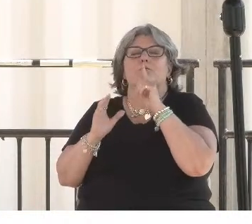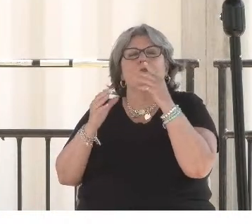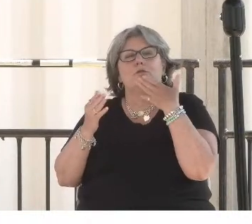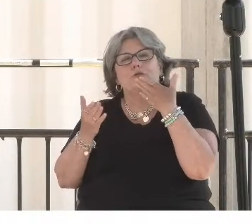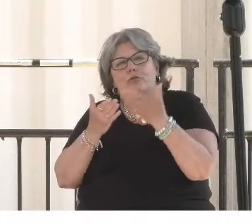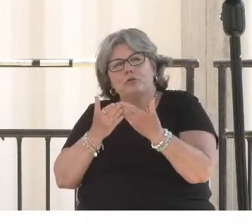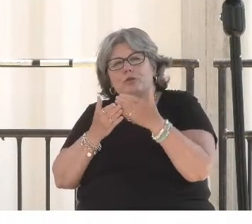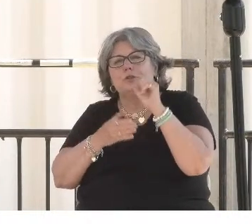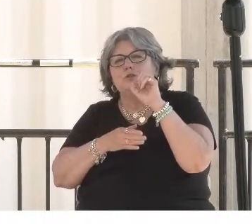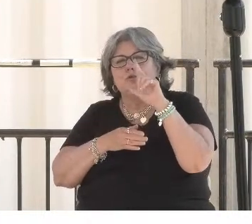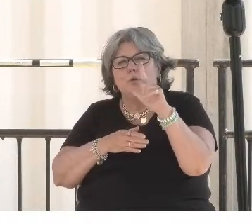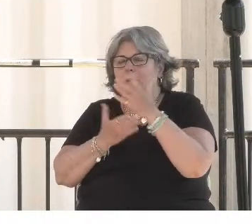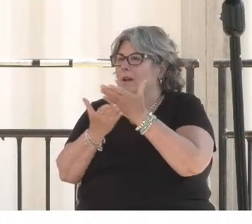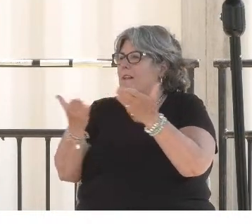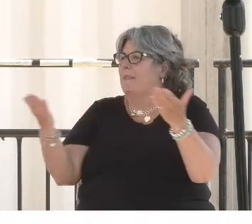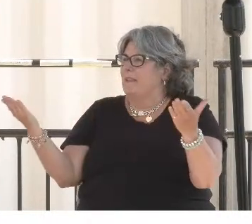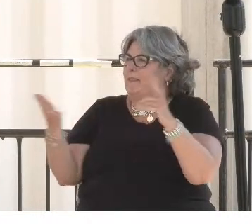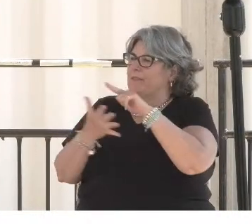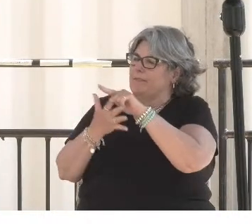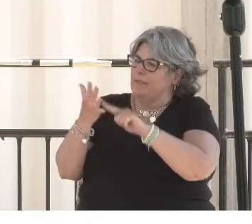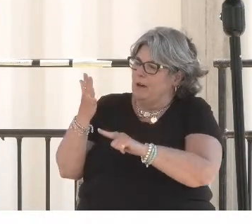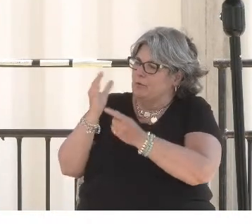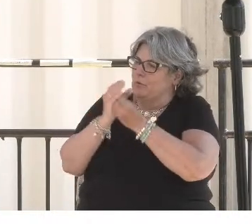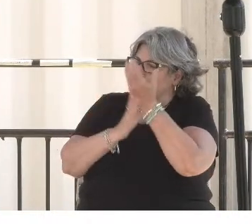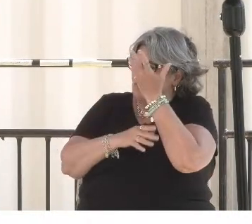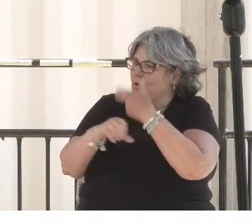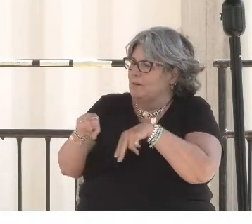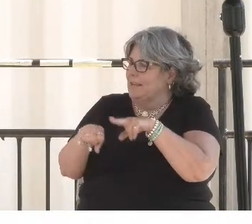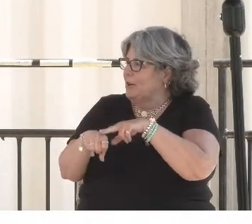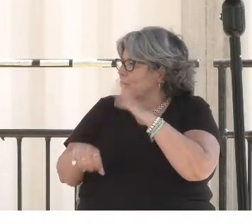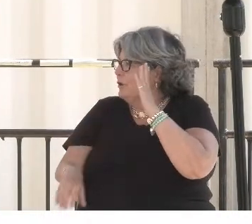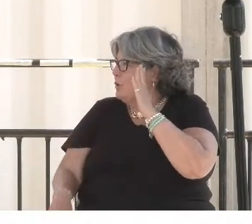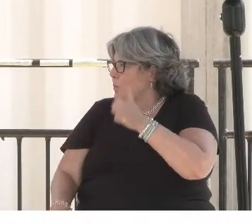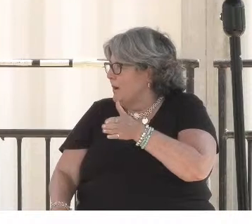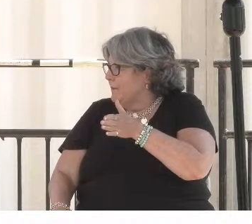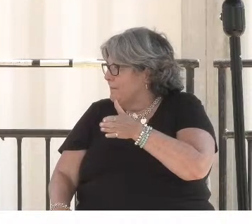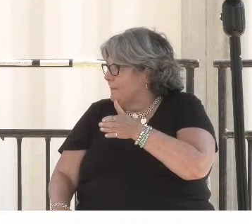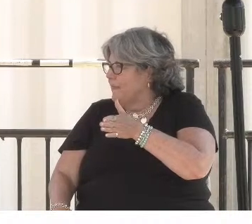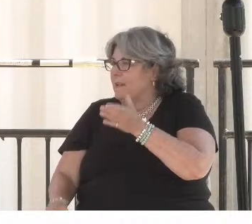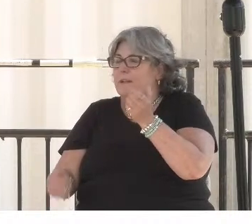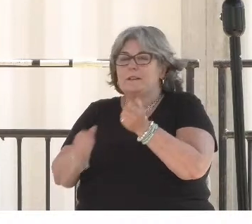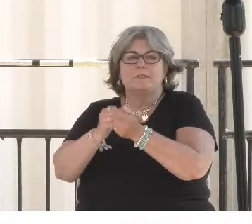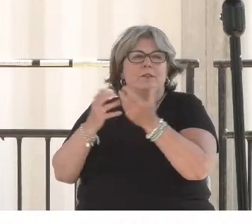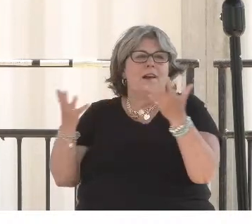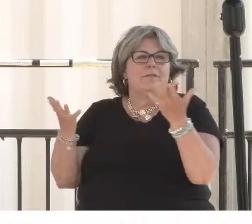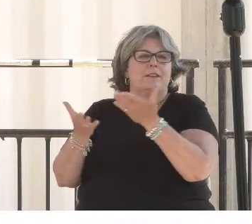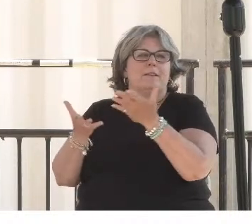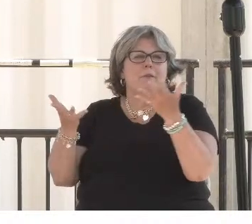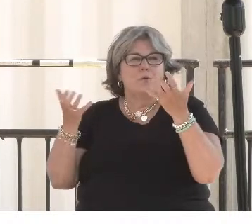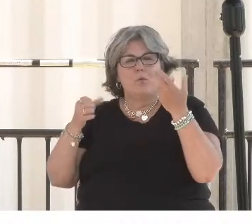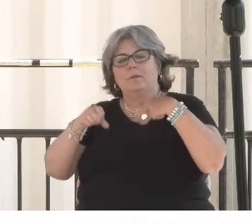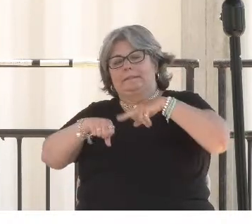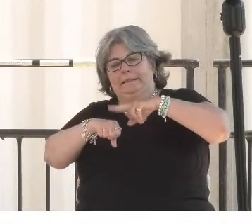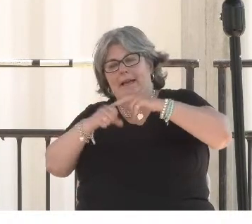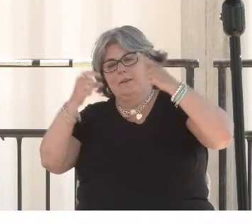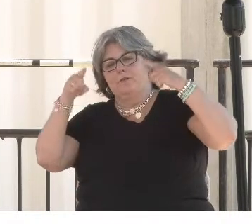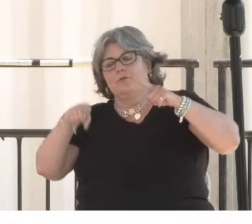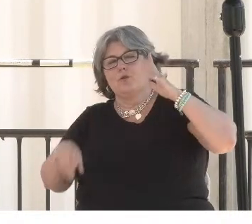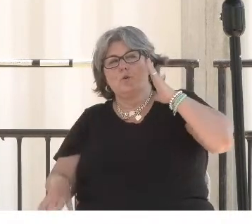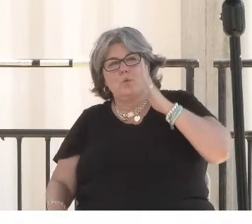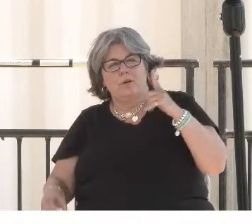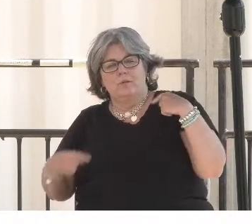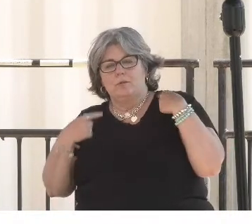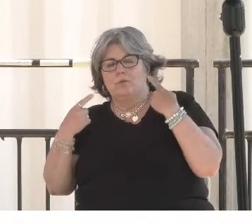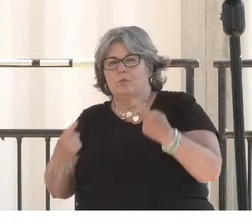nutrient-dense food, which all those microbes do naturally. And so everything we want, nature does. We've been